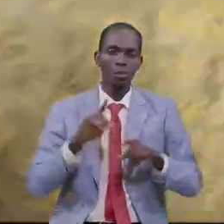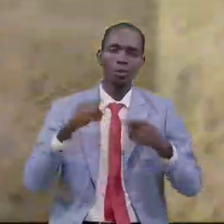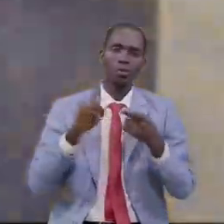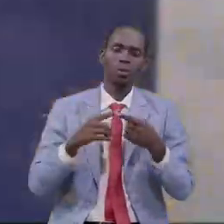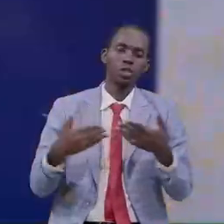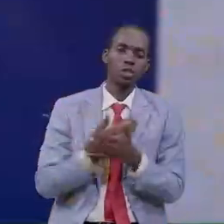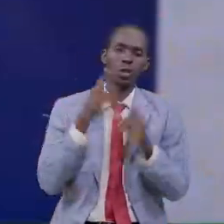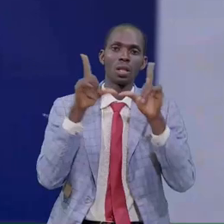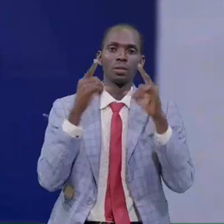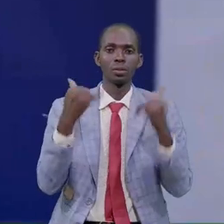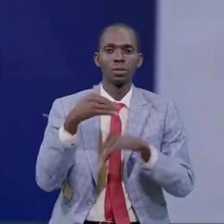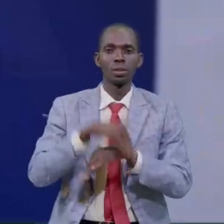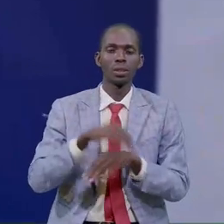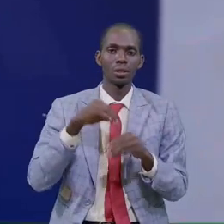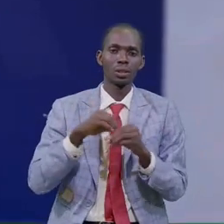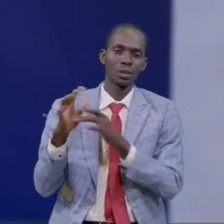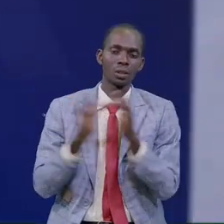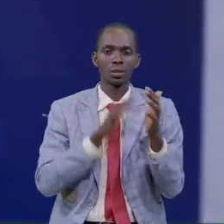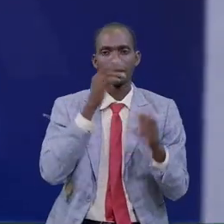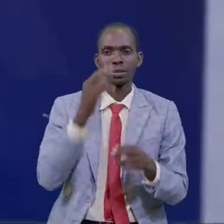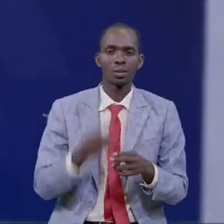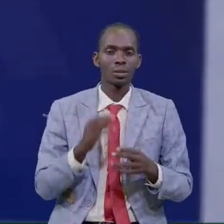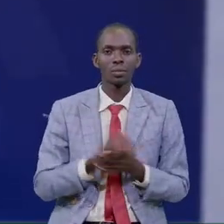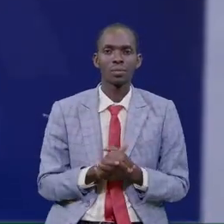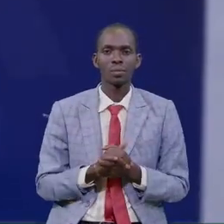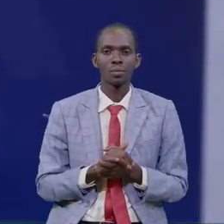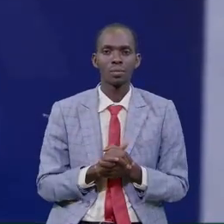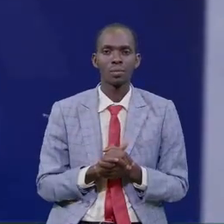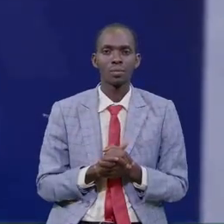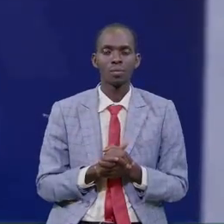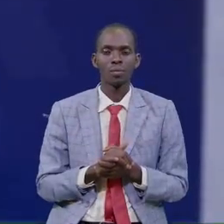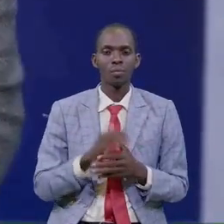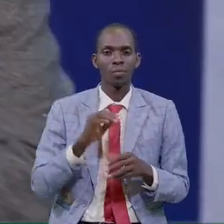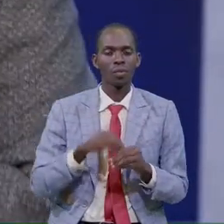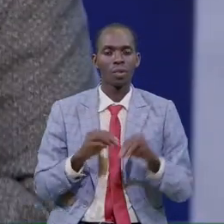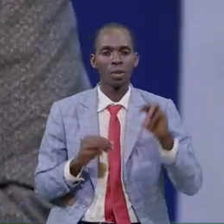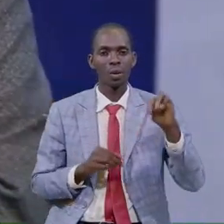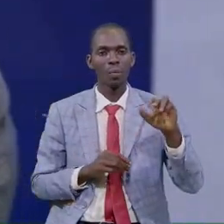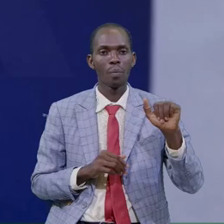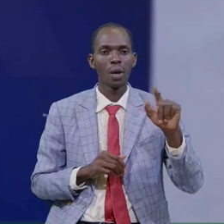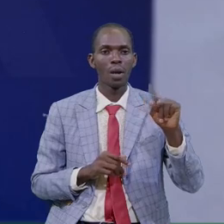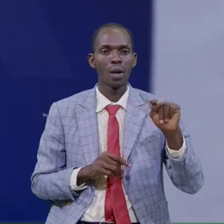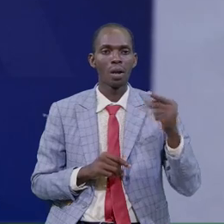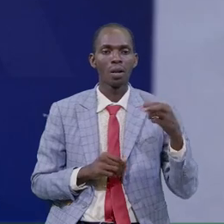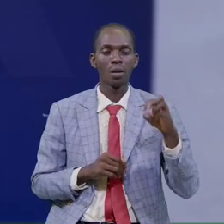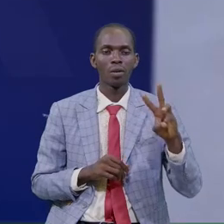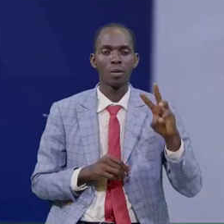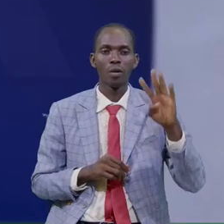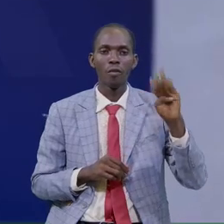totalement changée. Vous serez à un nouveau niveau. Matthew chapter 14, verse 36.